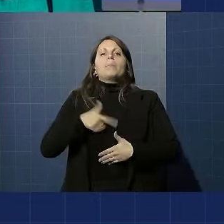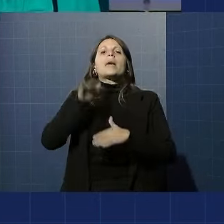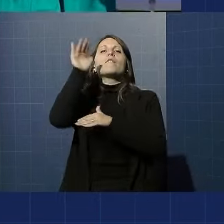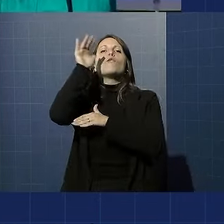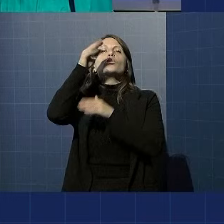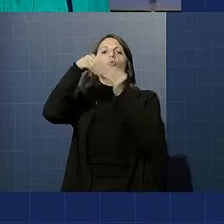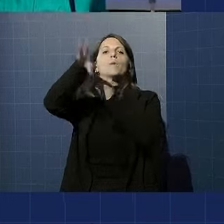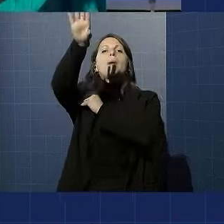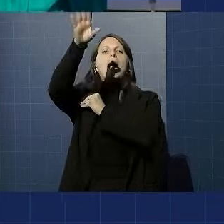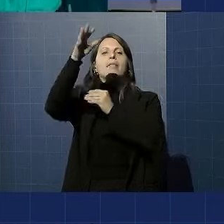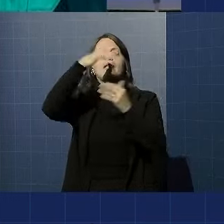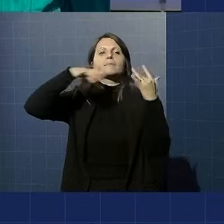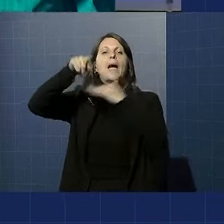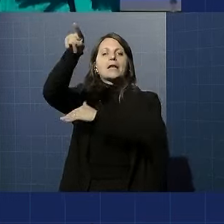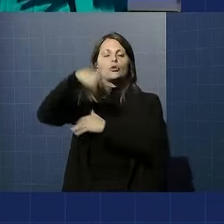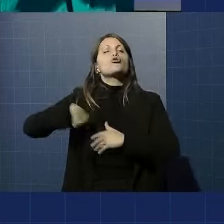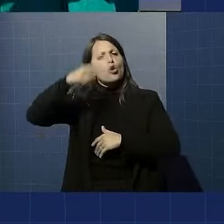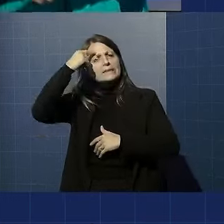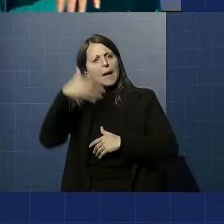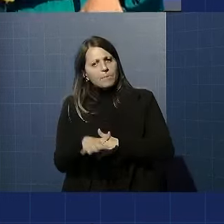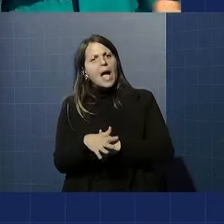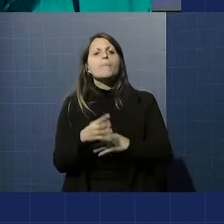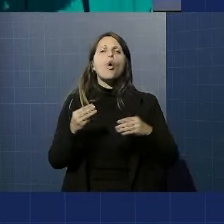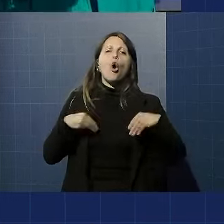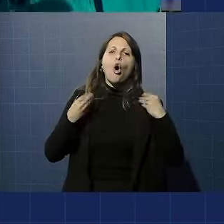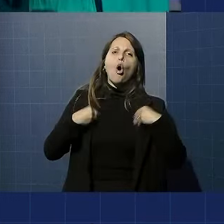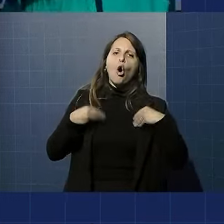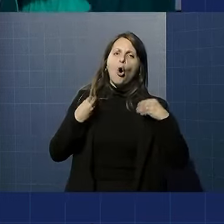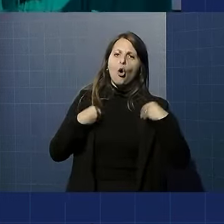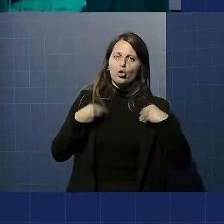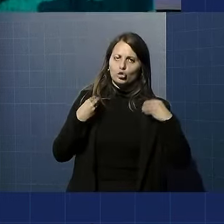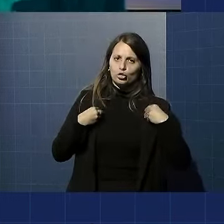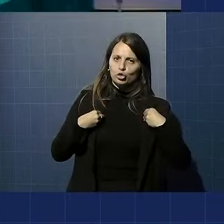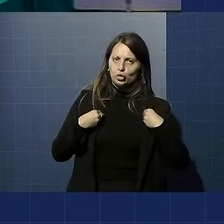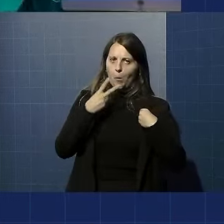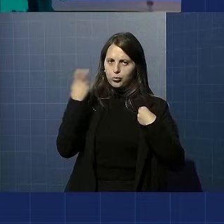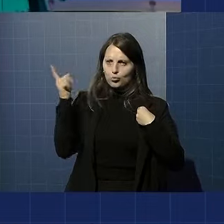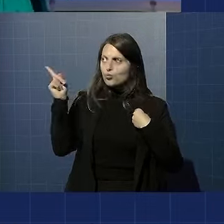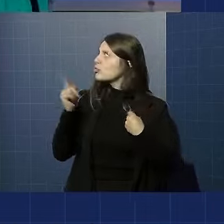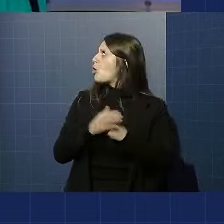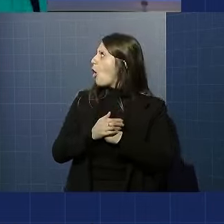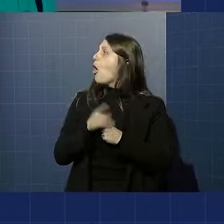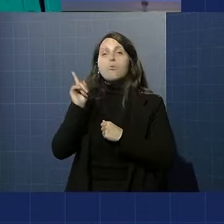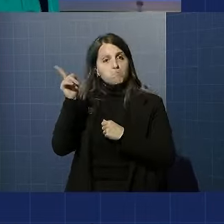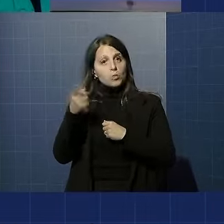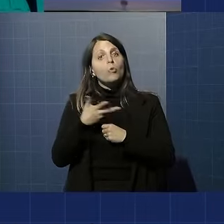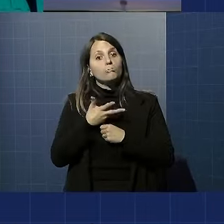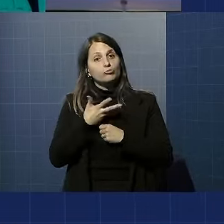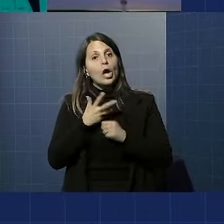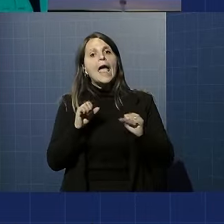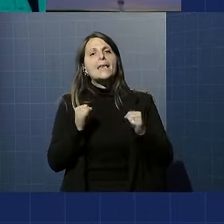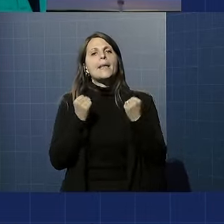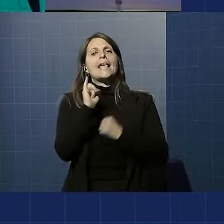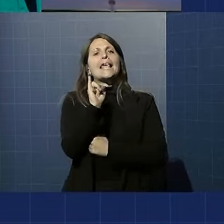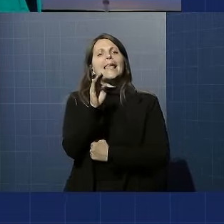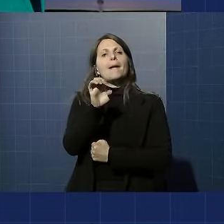already studied quite some of the mechanisms. But basically what these bears do when they hibernate is that they lower their